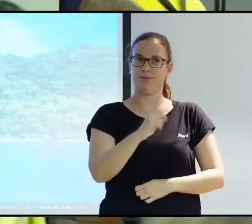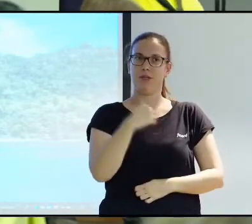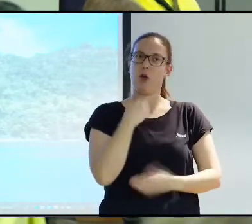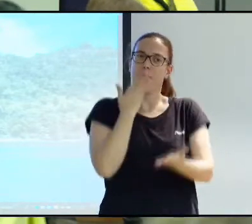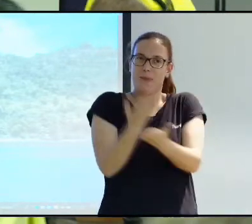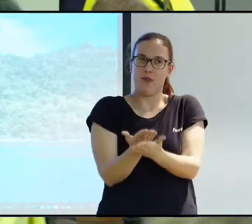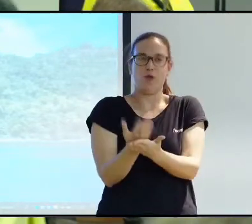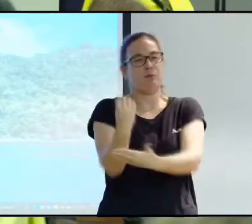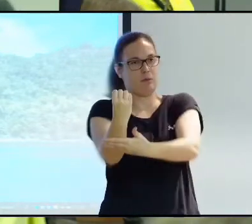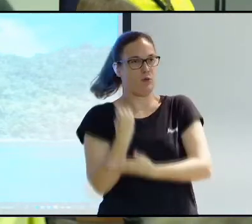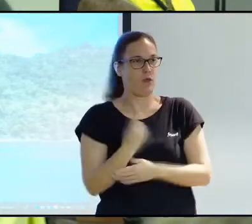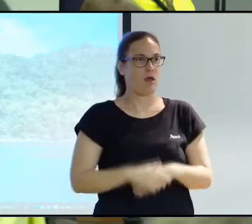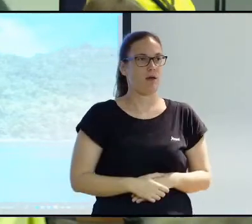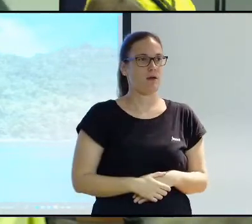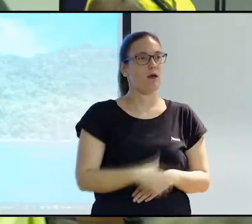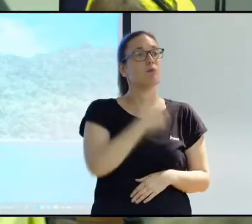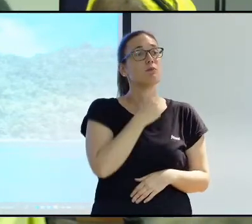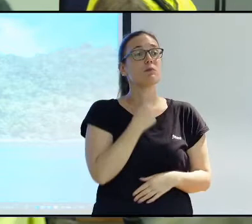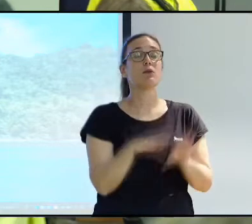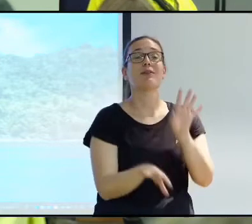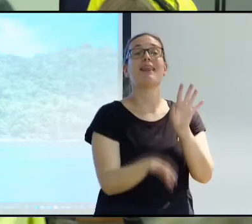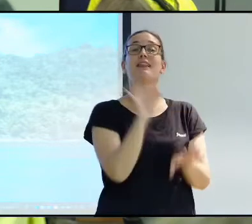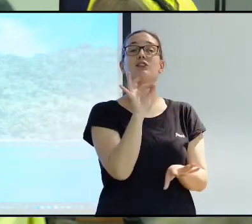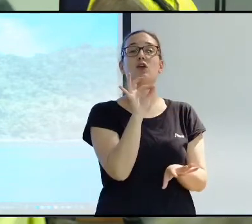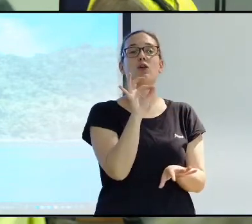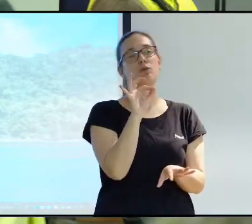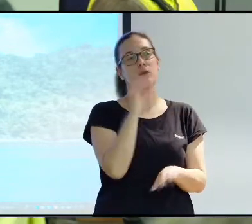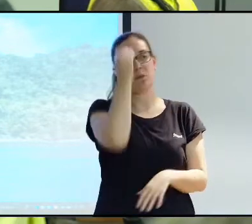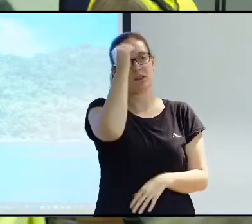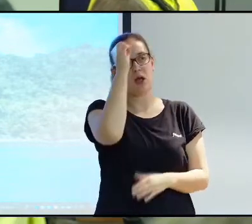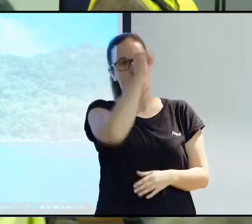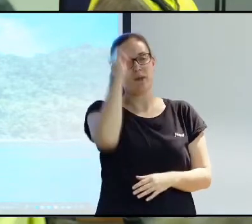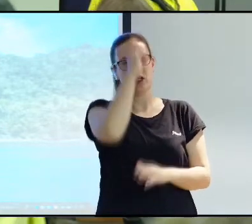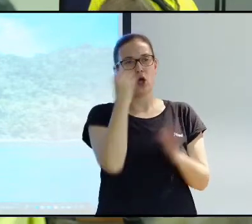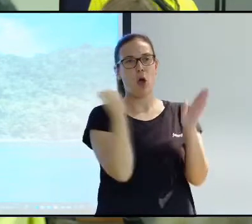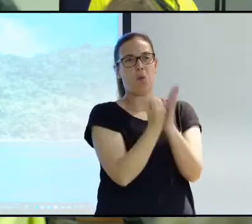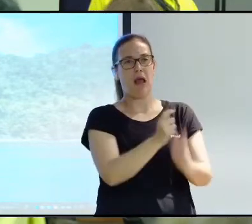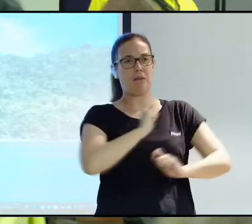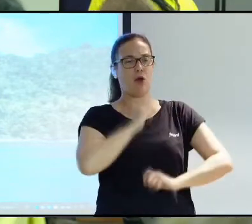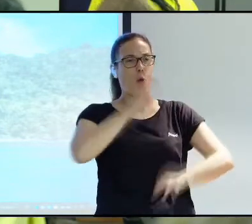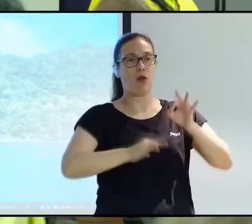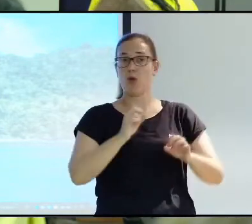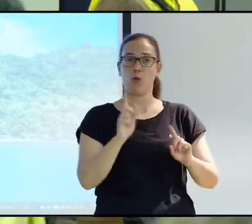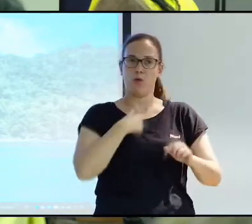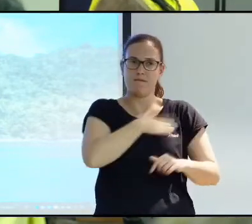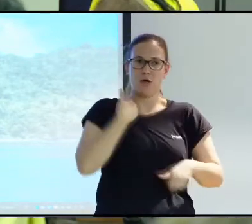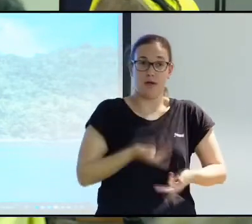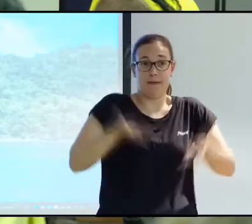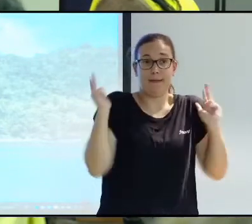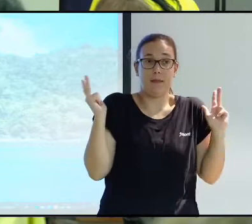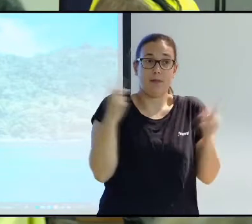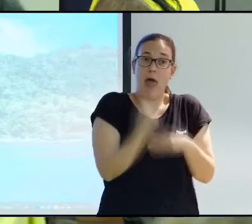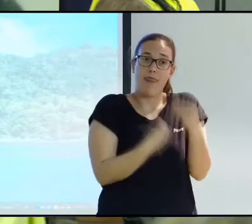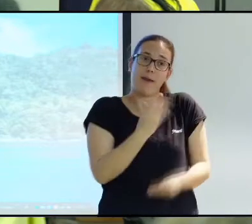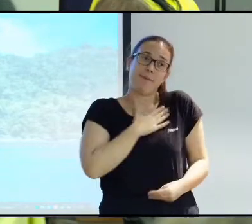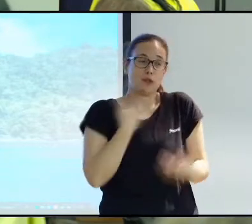do. I would tell her what I want, and she wouldn't judge me. I need to have a freedom, and I like to do what I